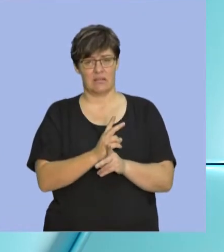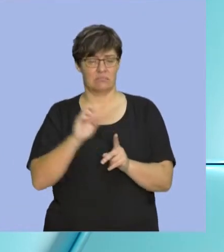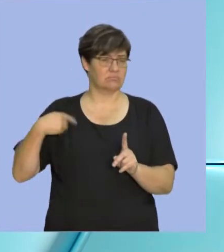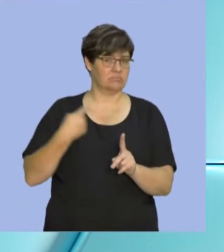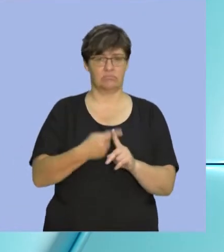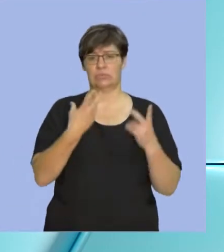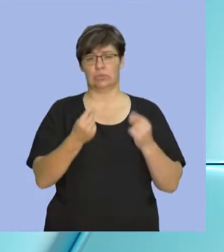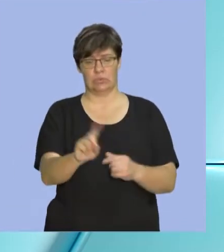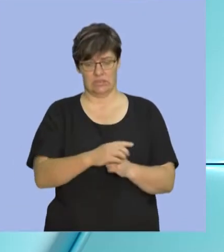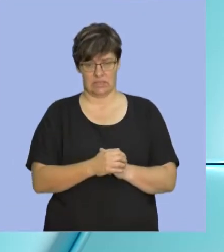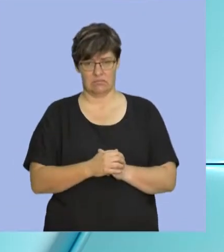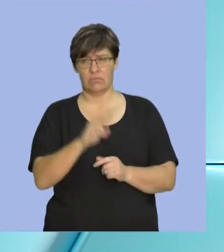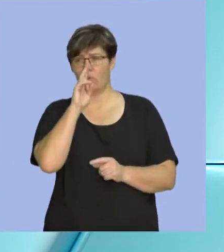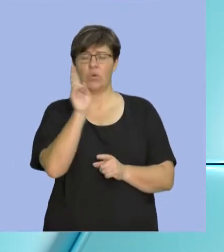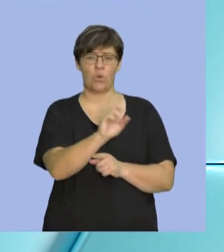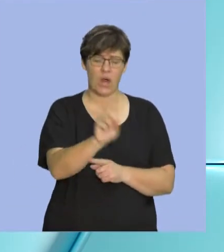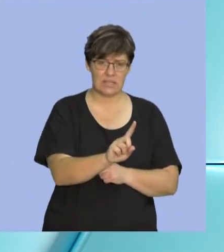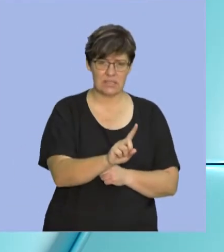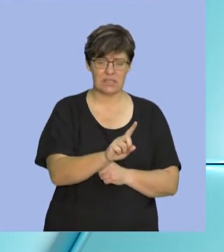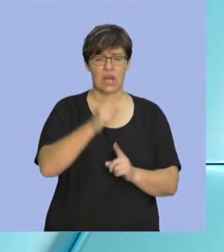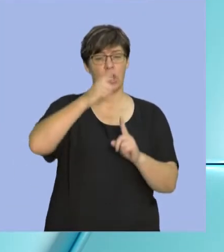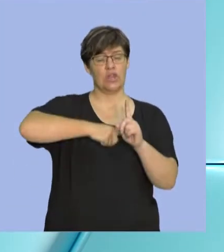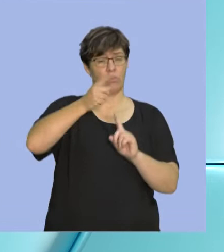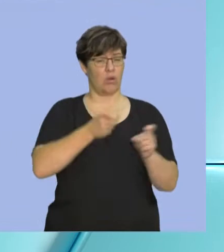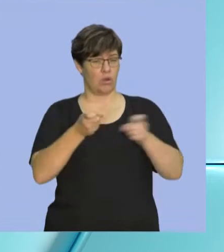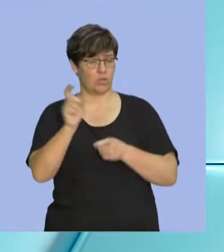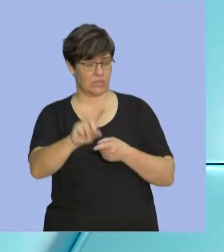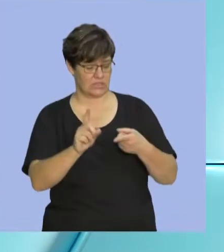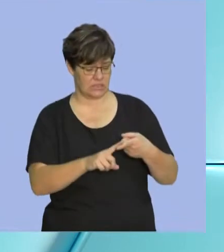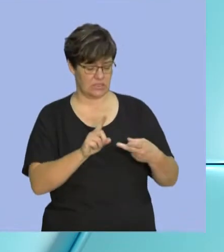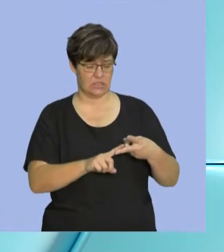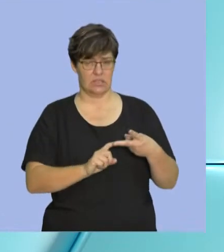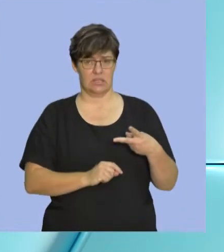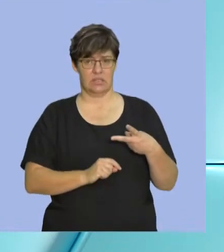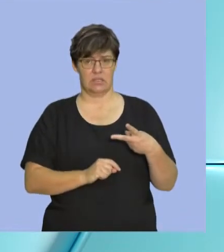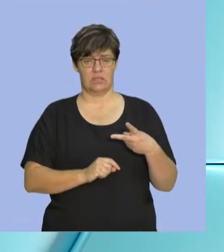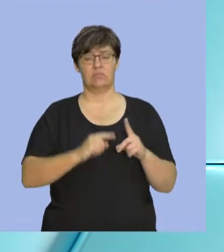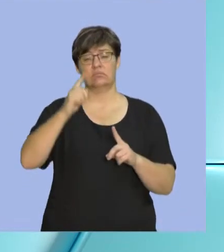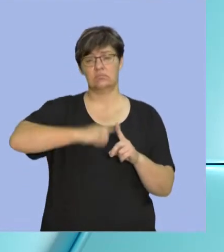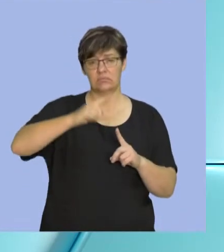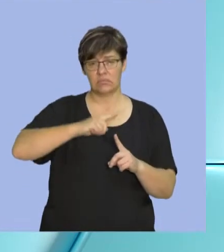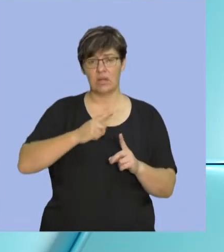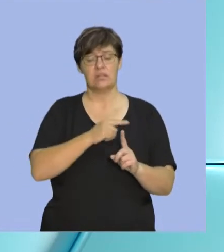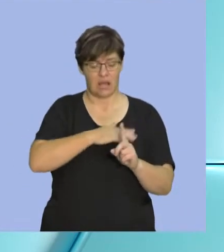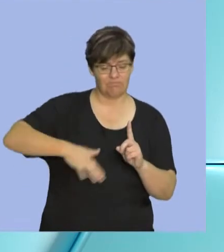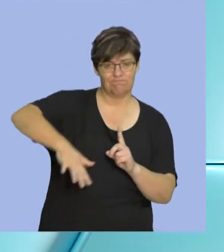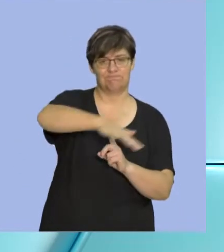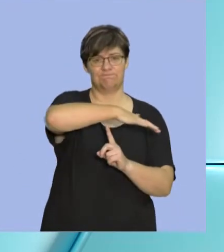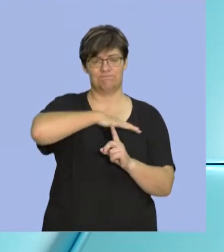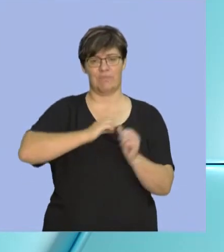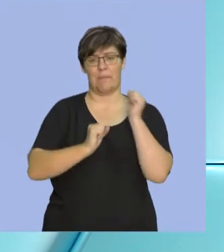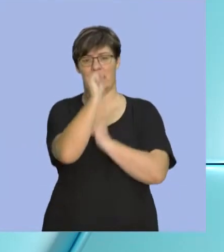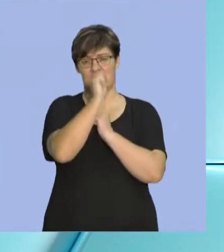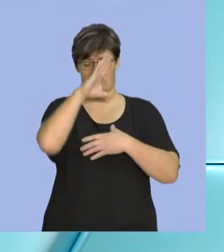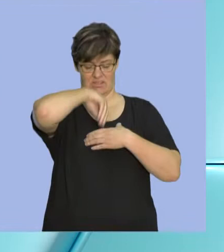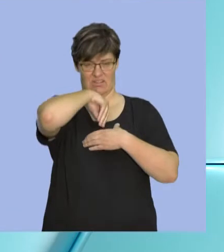So we've looked at what thermoregulation is. We've unpacked the idea that thermoregulation is a homeostatic mechanism,